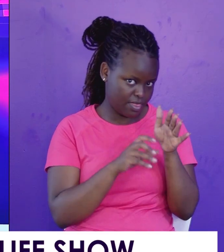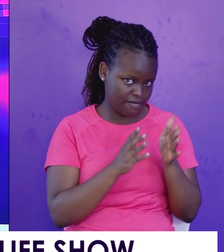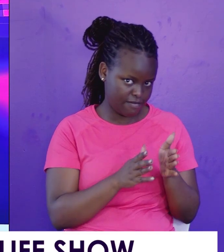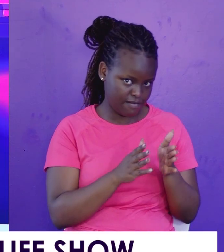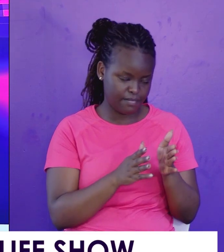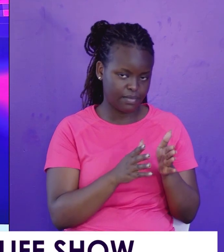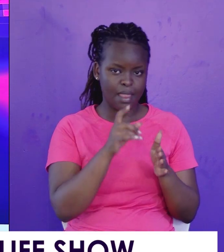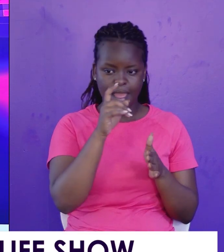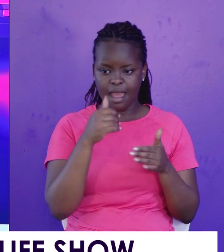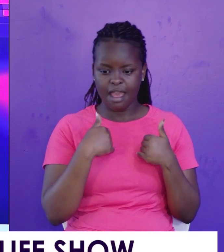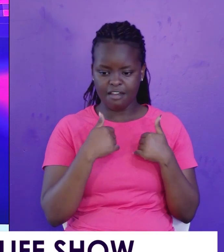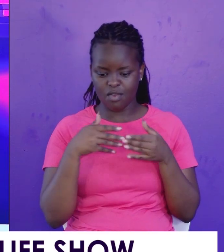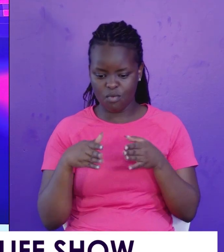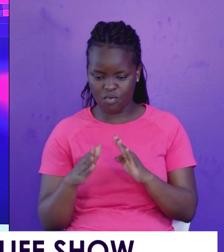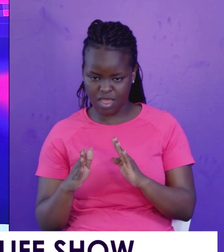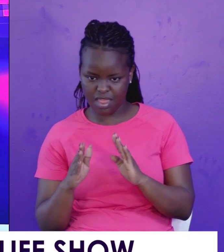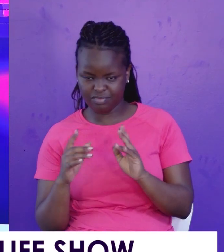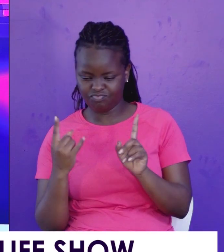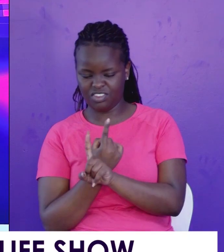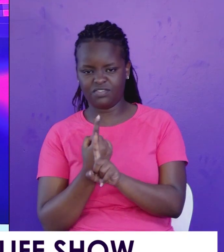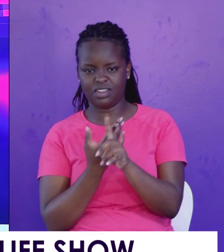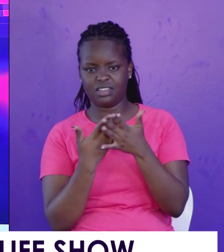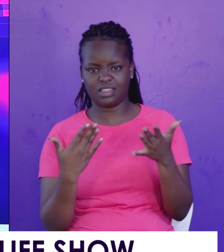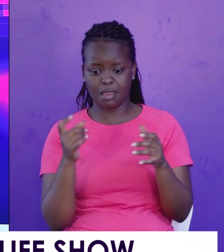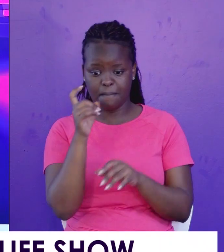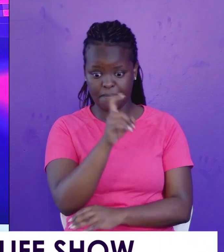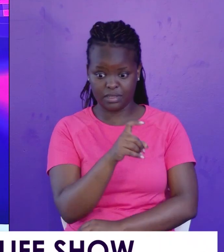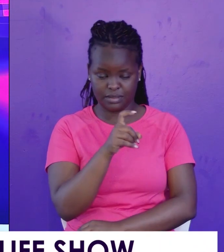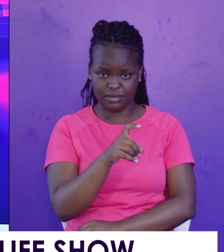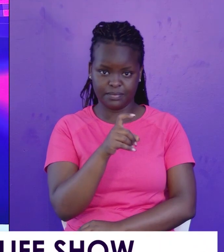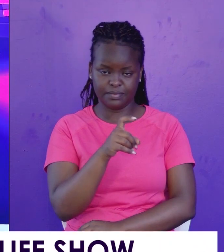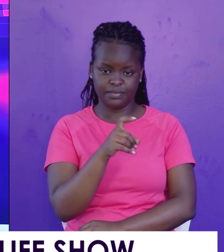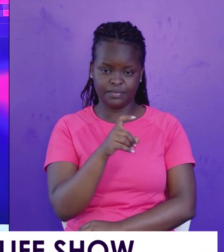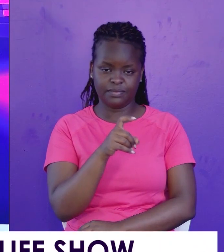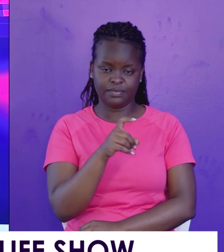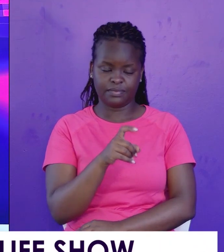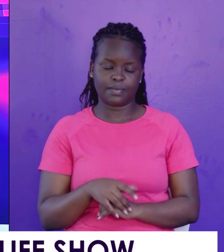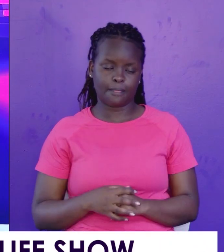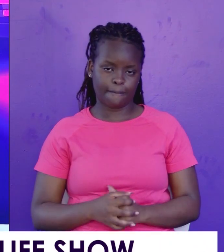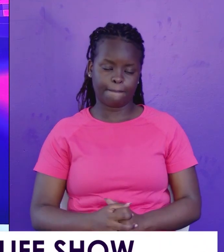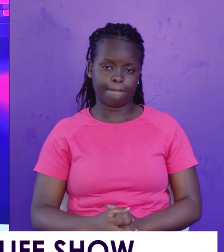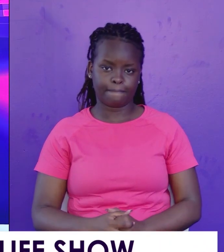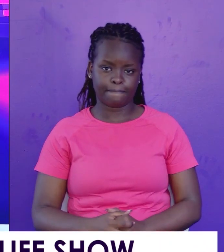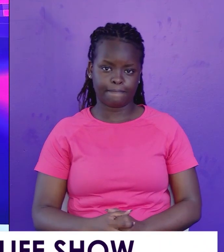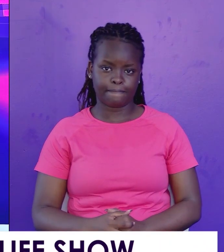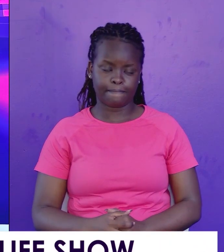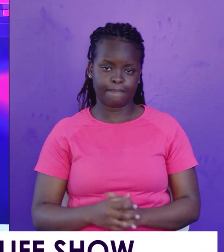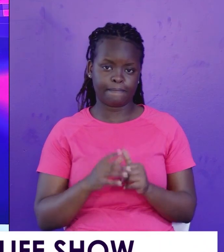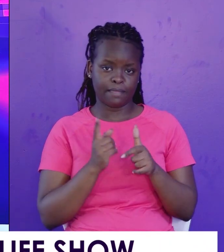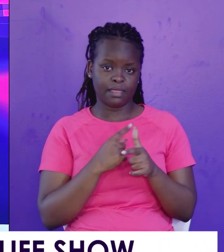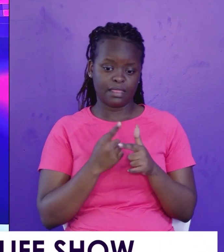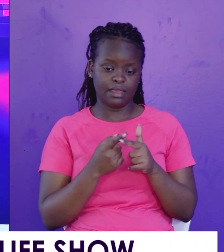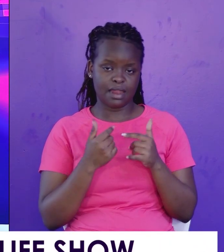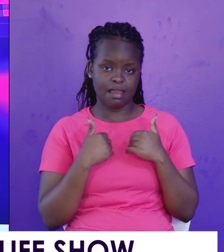that is now a different issue. You probably must scream and what have you. So that Okay. invites you to something called